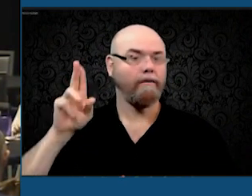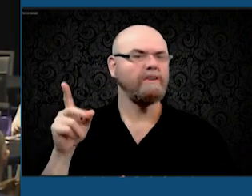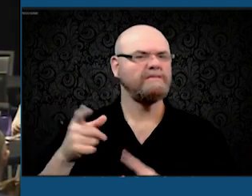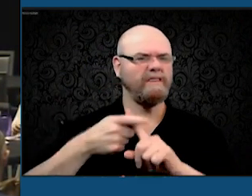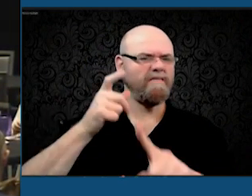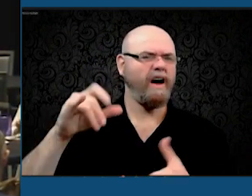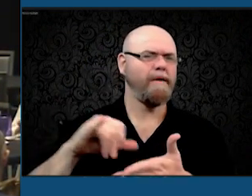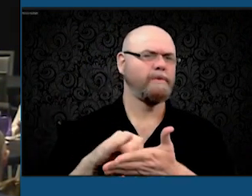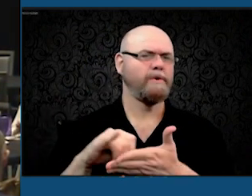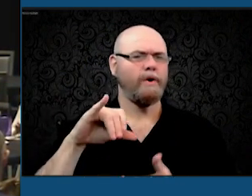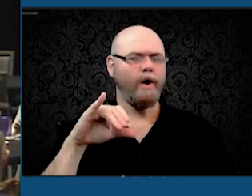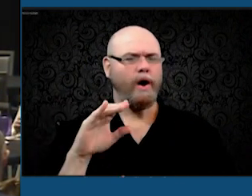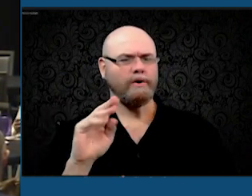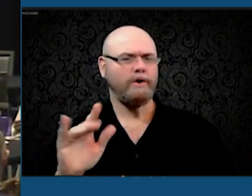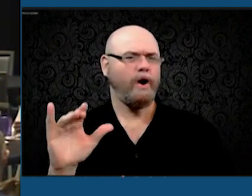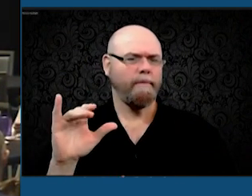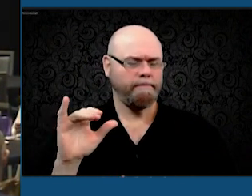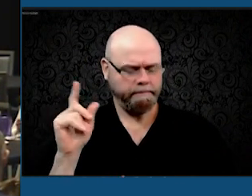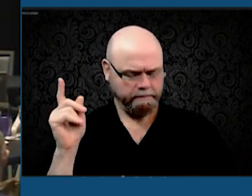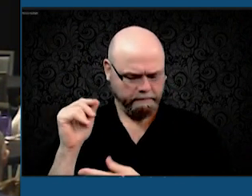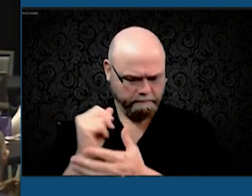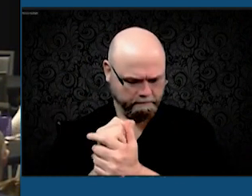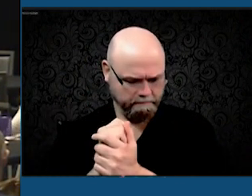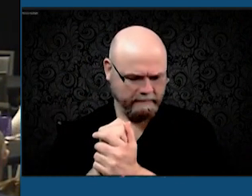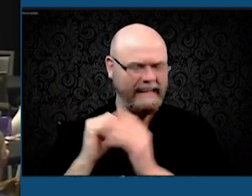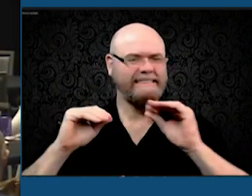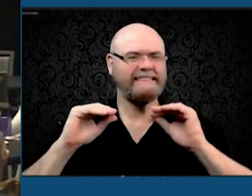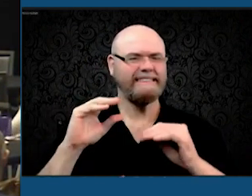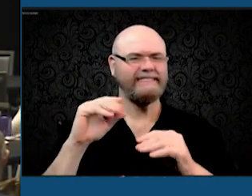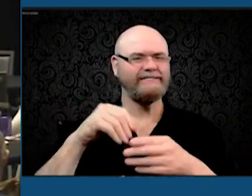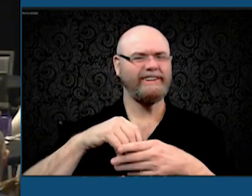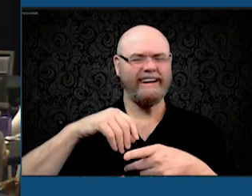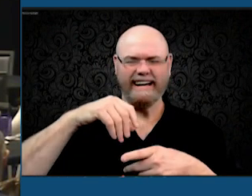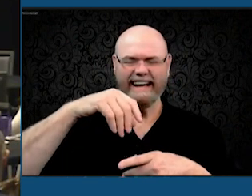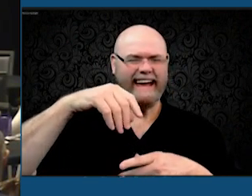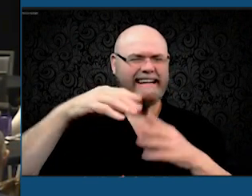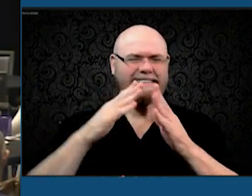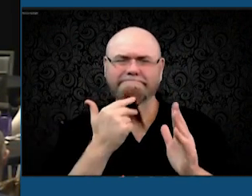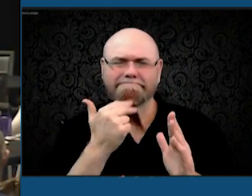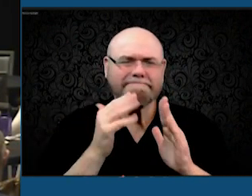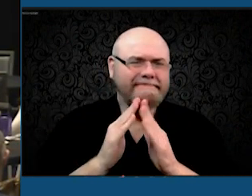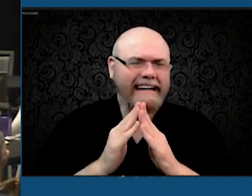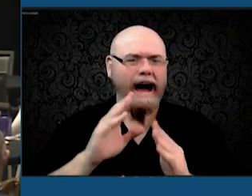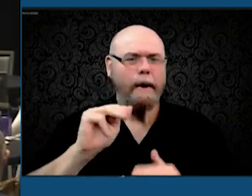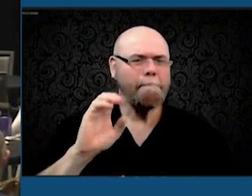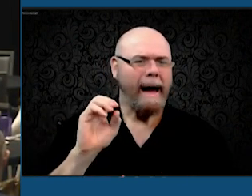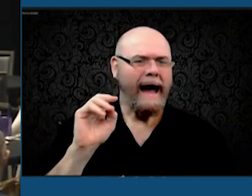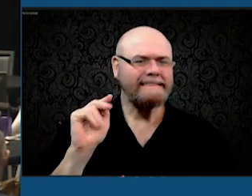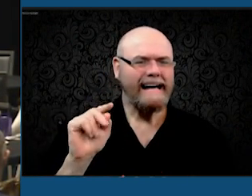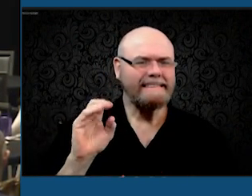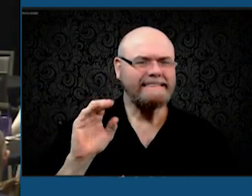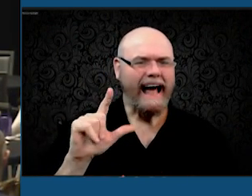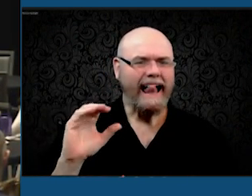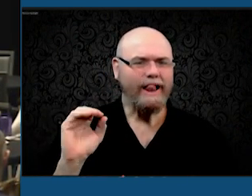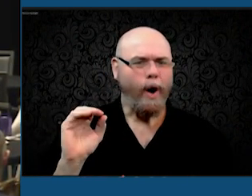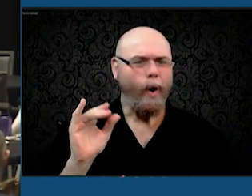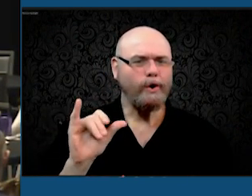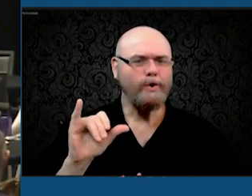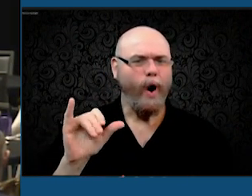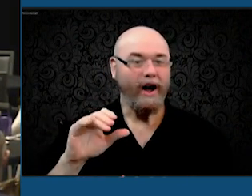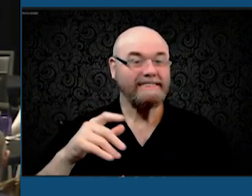teacher in the Catskill Mountains of New York in a little town called Monticello, New York. Anyone know Monticello?